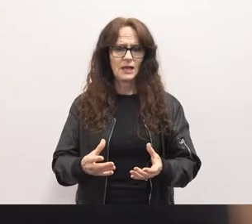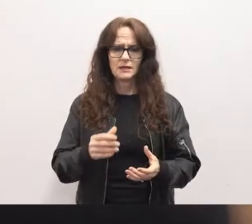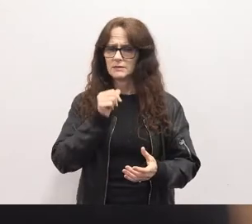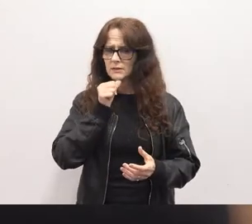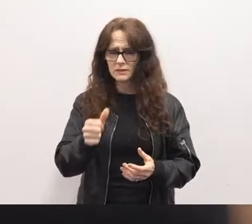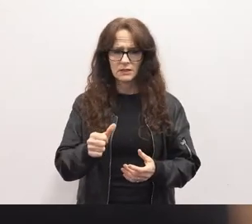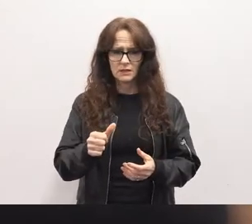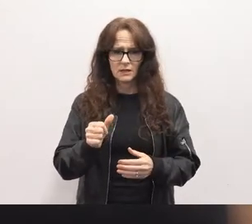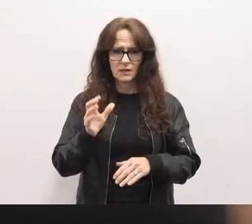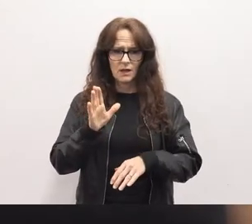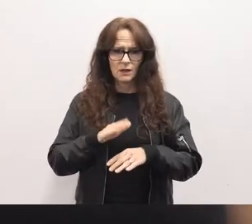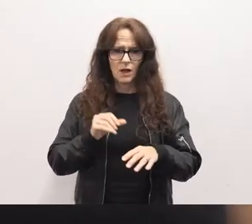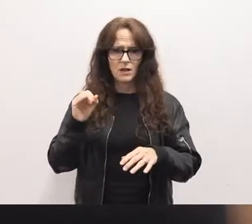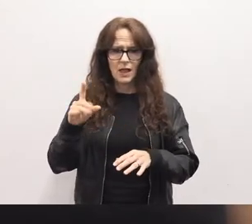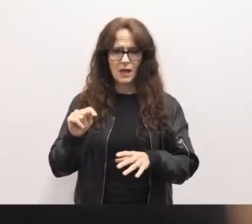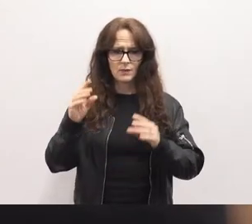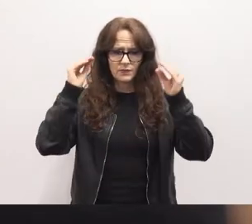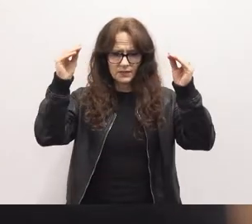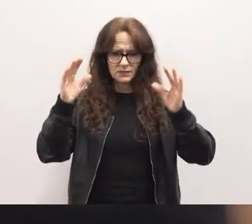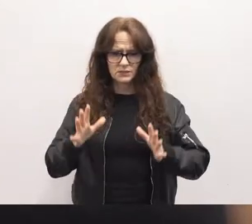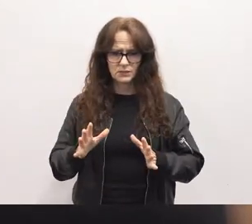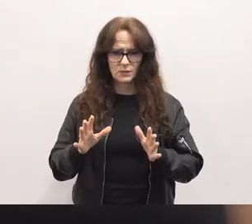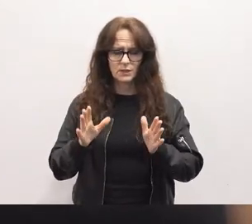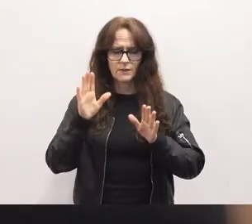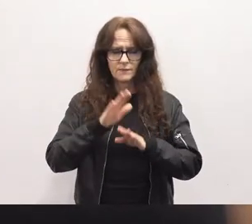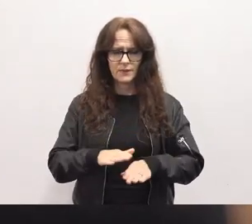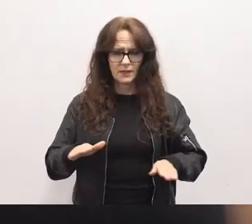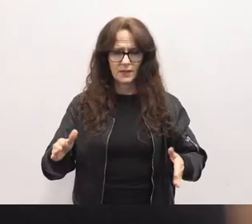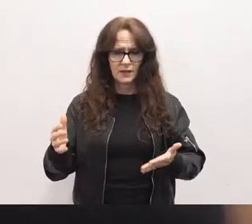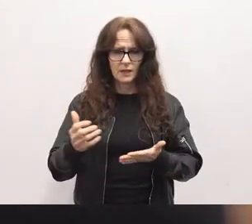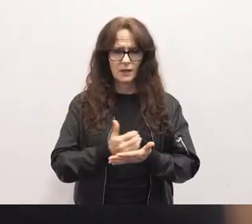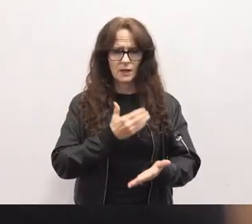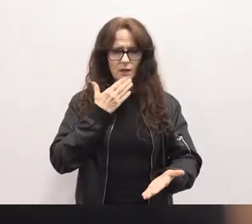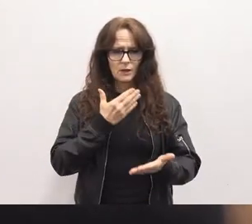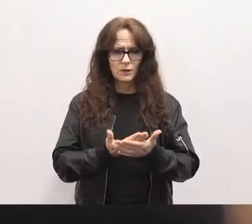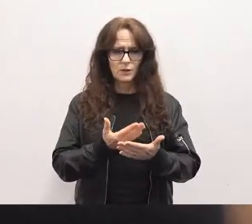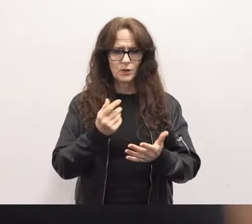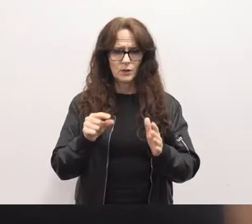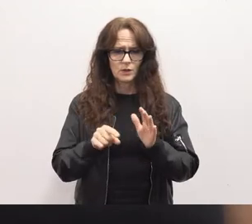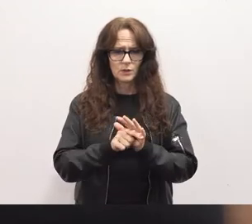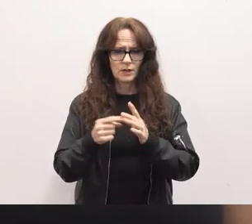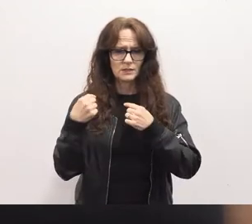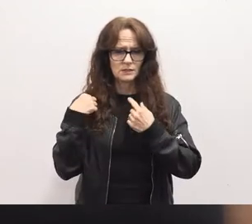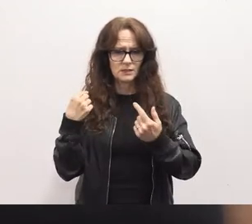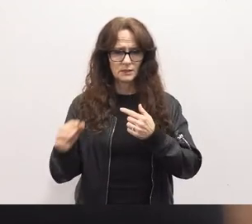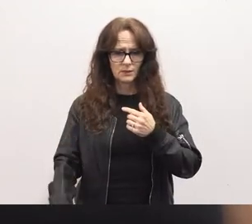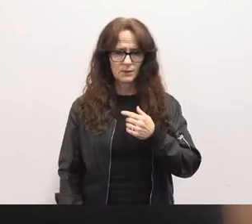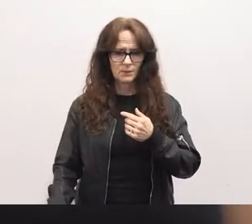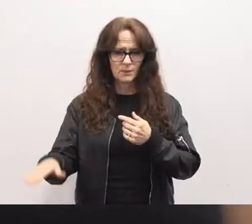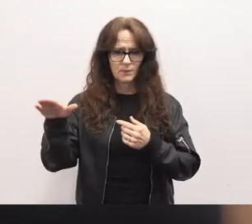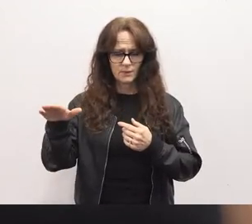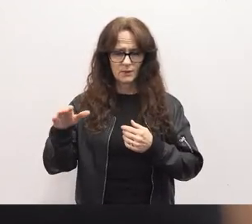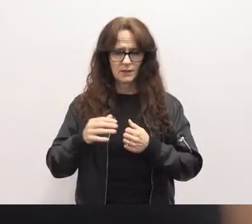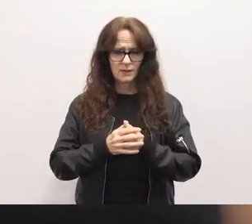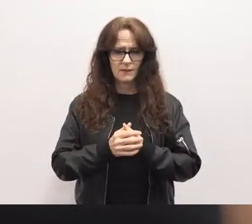not call out a teacher, but make a general statement. The child's earned good grades since grade school and including preschool. The child's